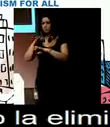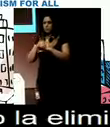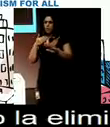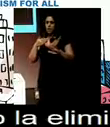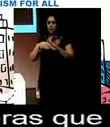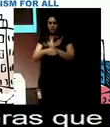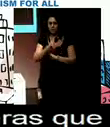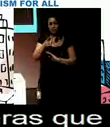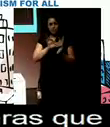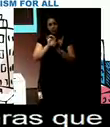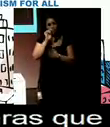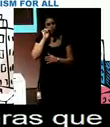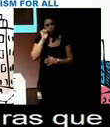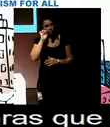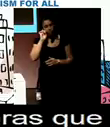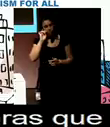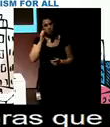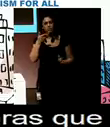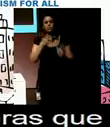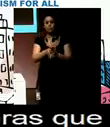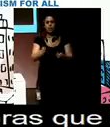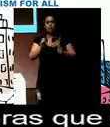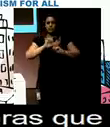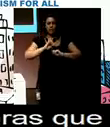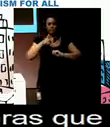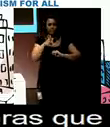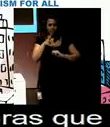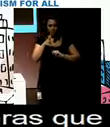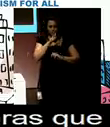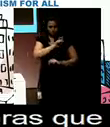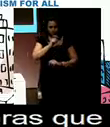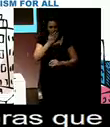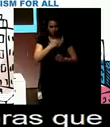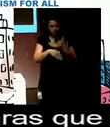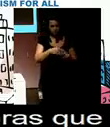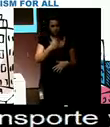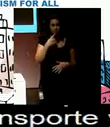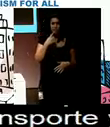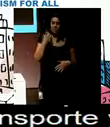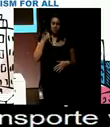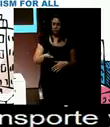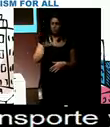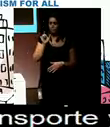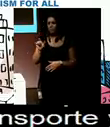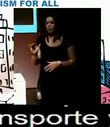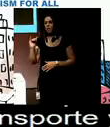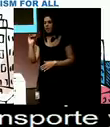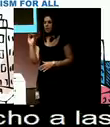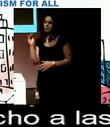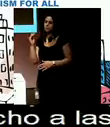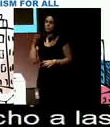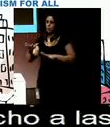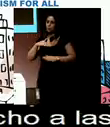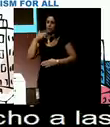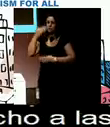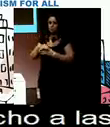access infrastructures, transport, and this doesn't guarantee accessibility